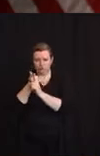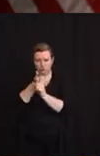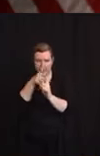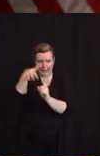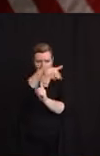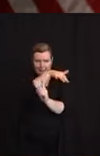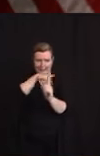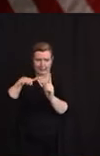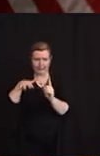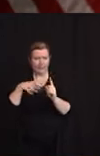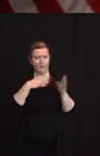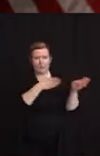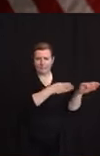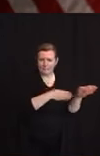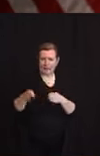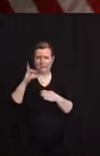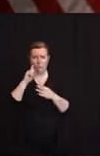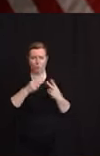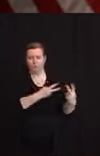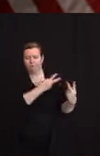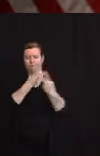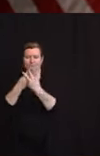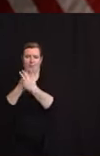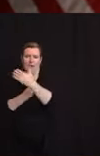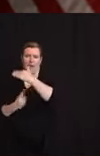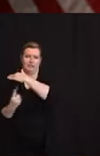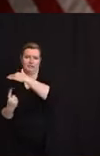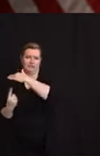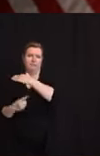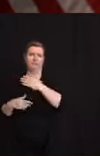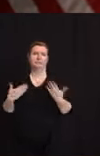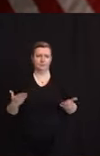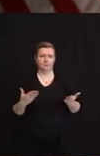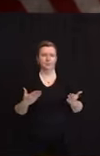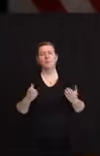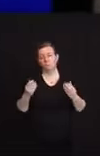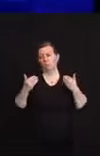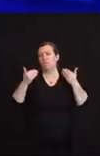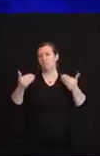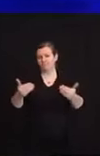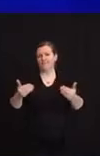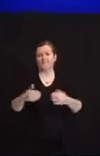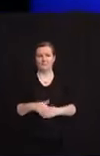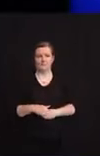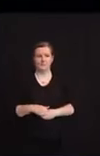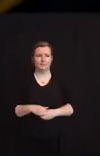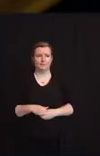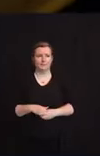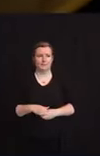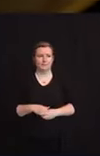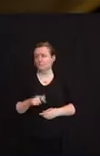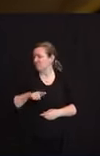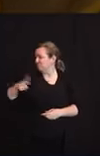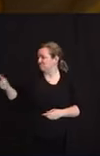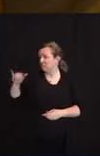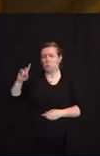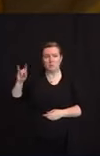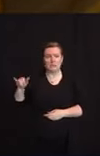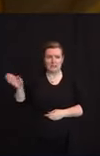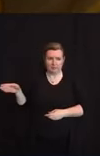isolate folks. So with all of that, I will now turn it over to the experts. Just on the central part of the state, as the governor said,